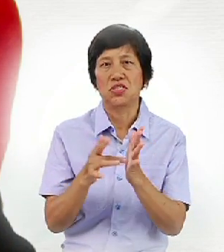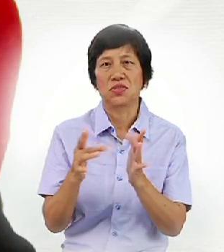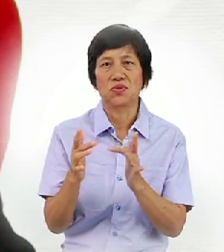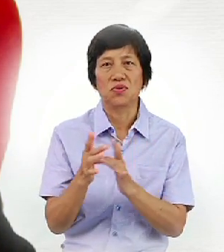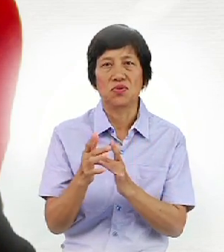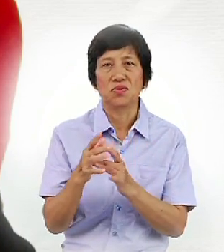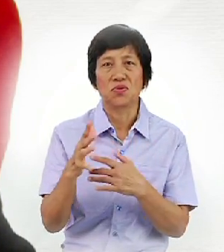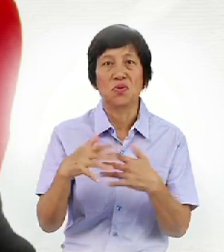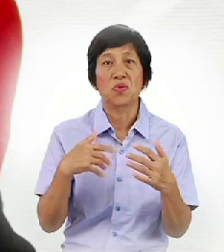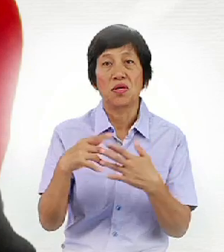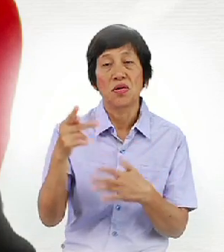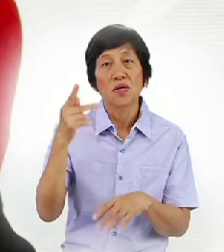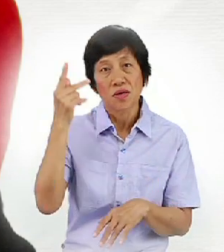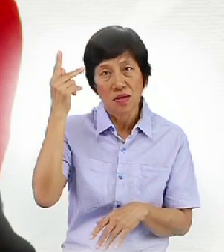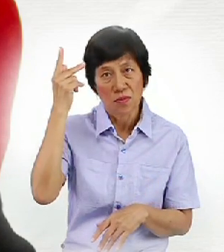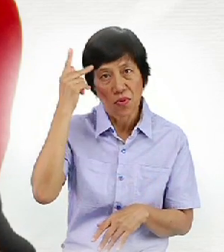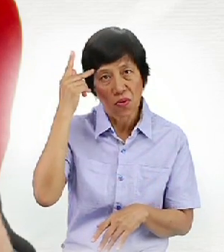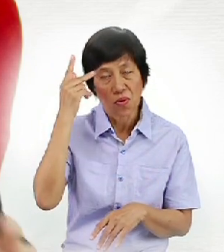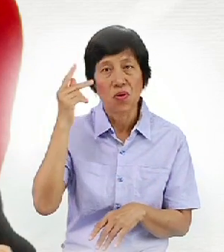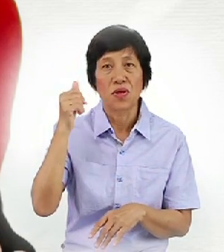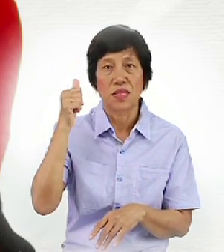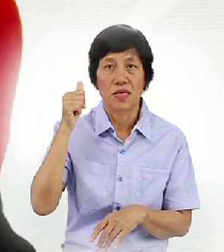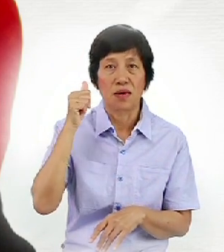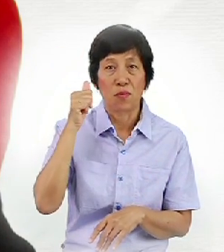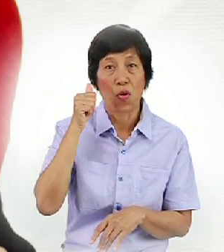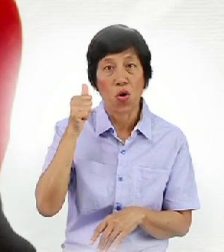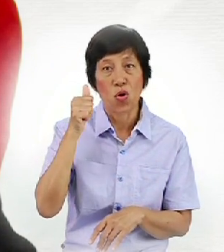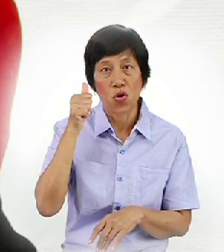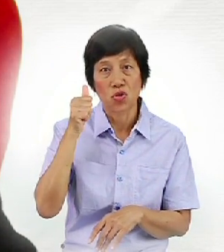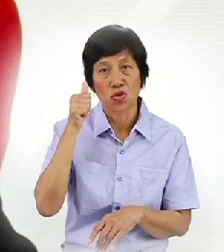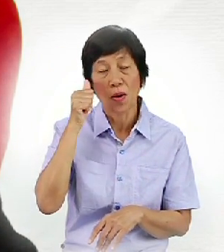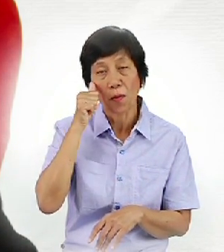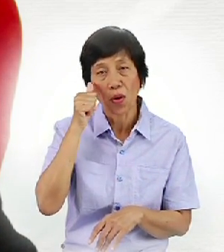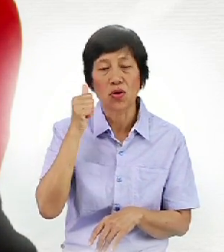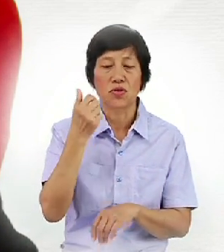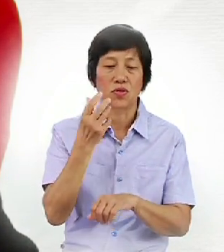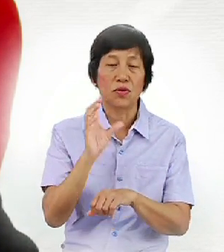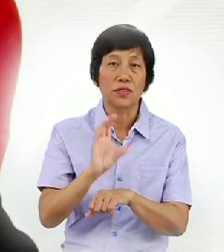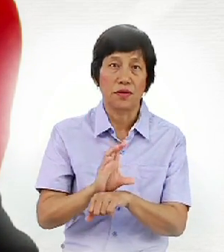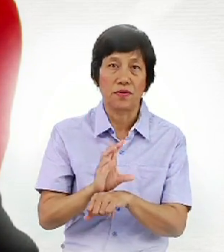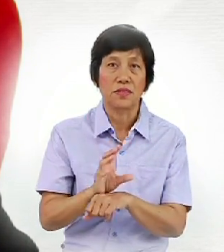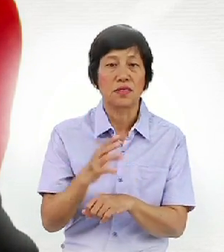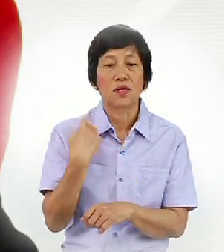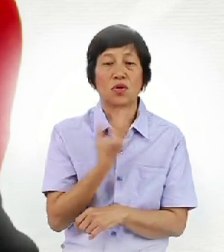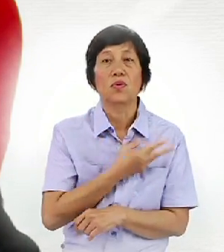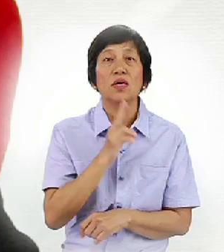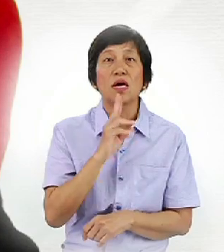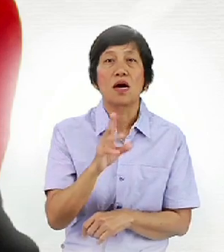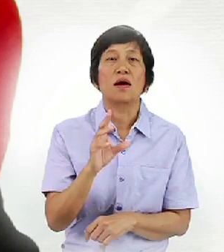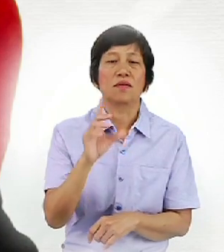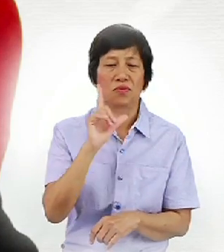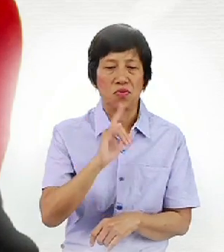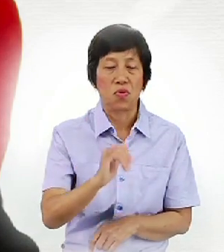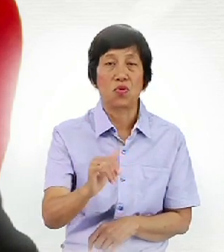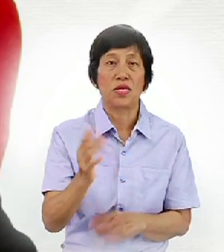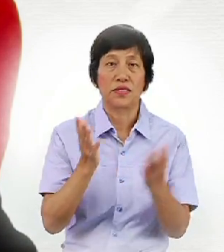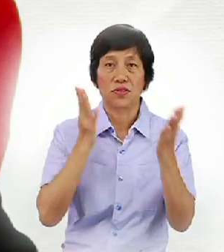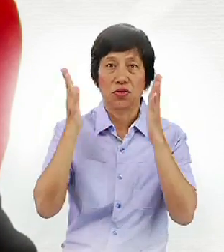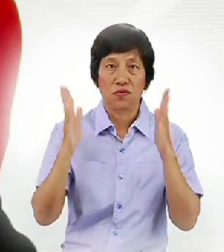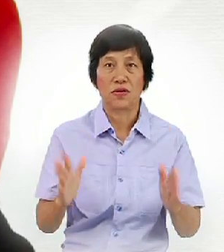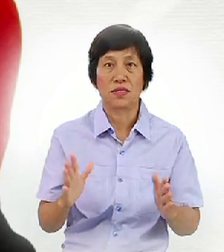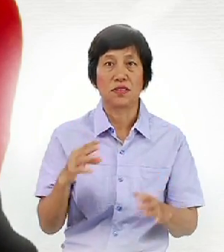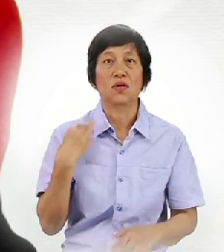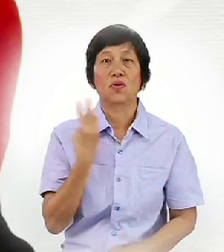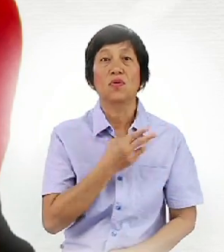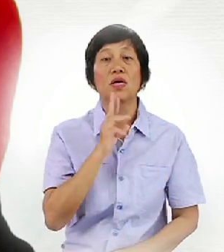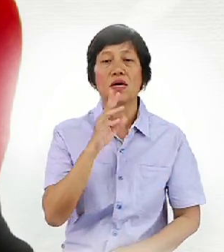Whether Paul, Apollos, or Cephas, we are lowly servants. We are lowly